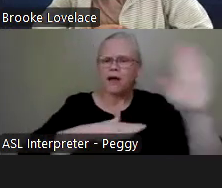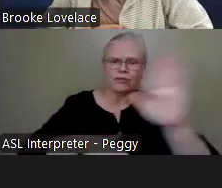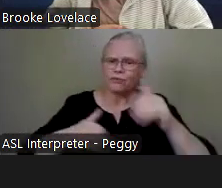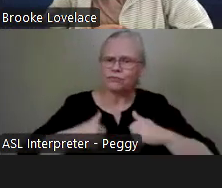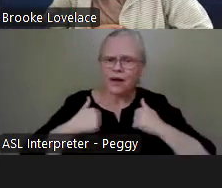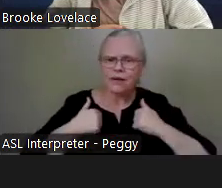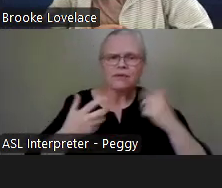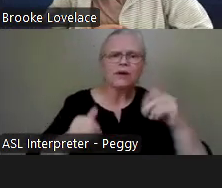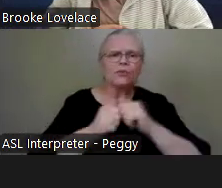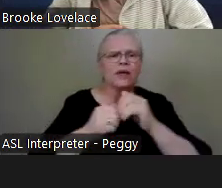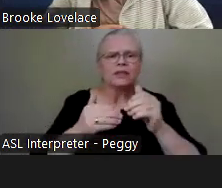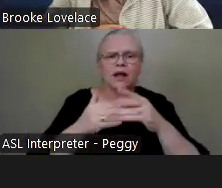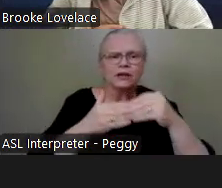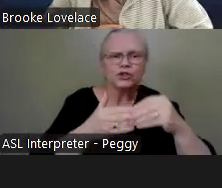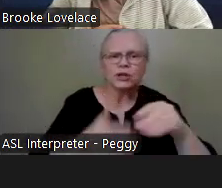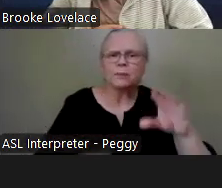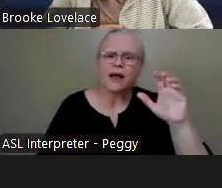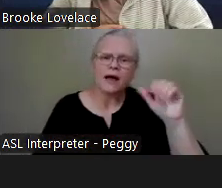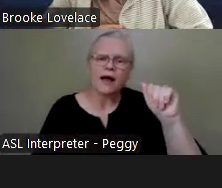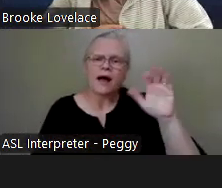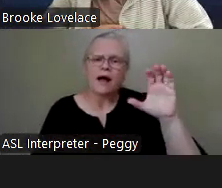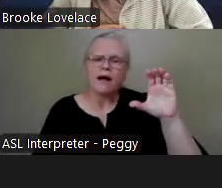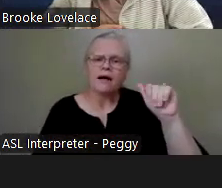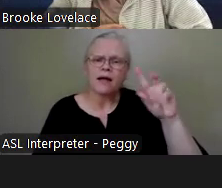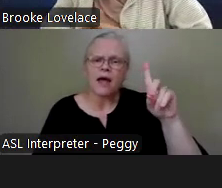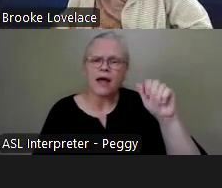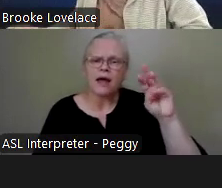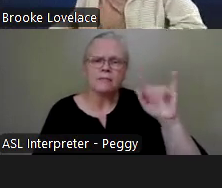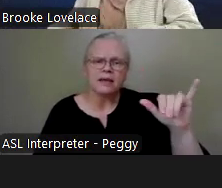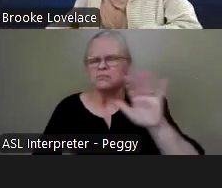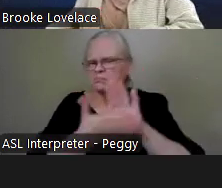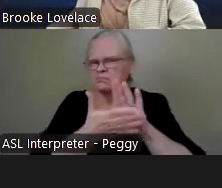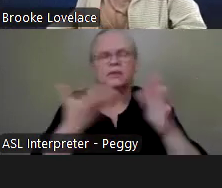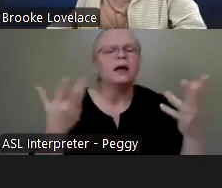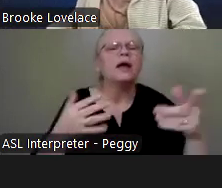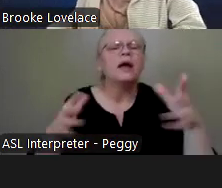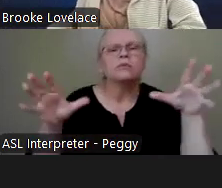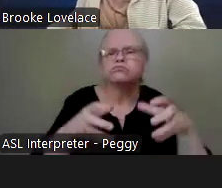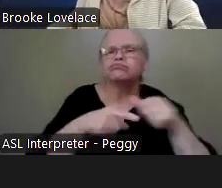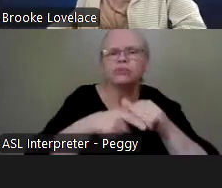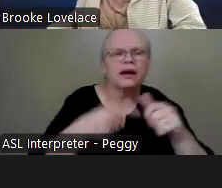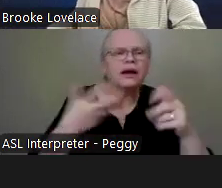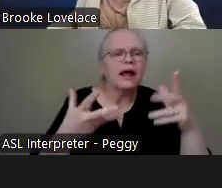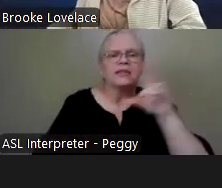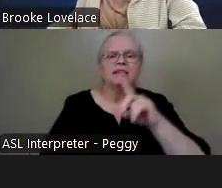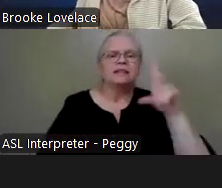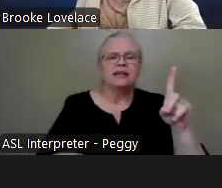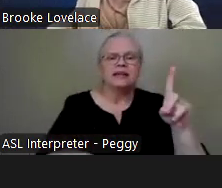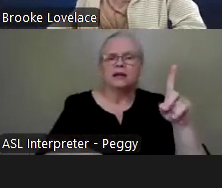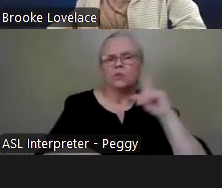Youth Leadership Academy. And then Objective 2.4, the DD Council will annually